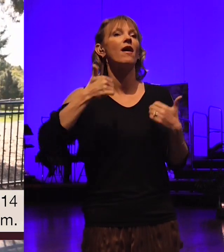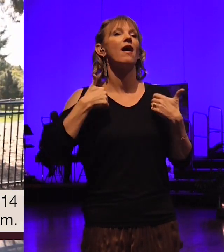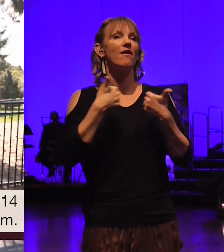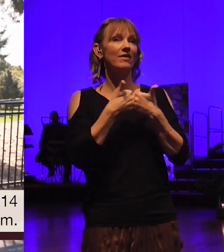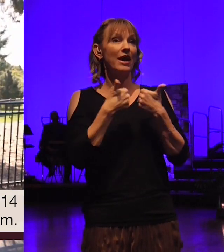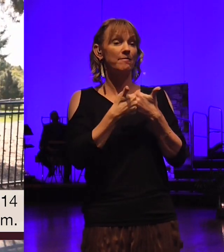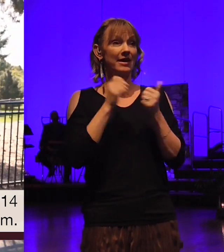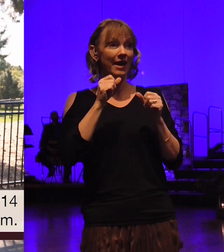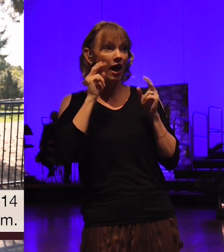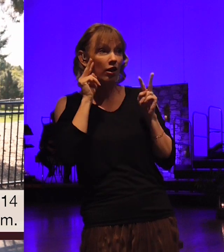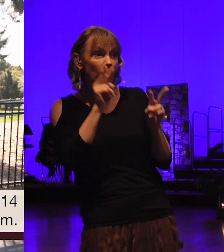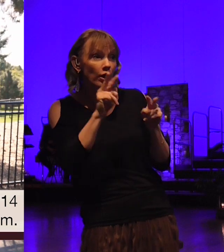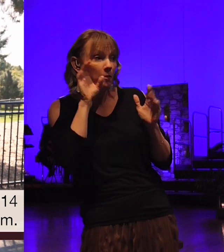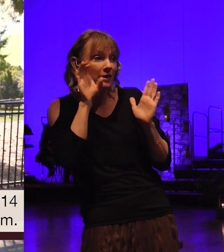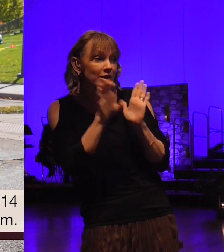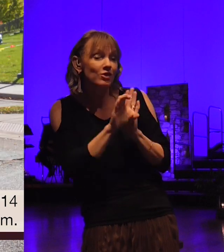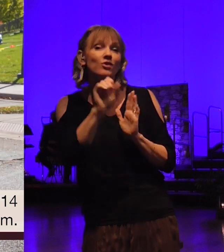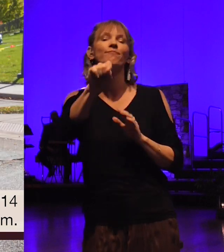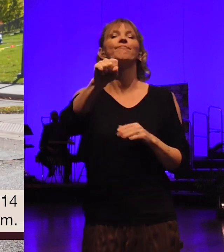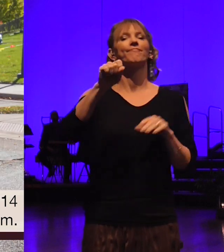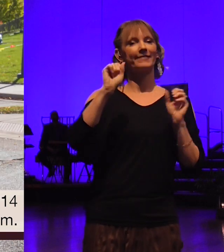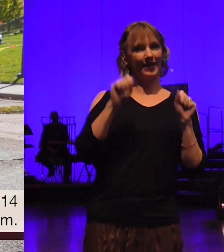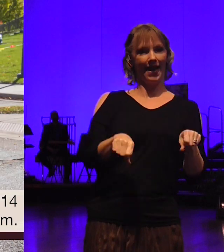pictures? We can.